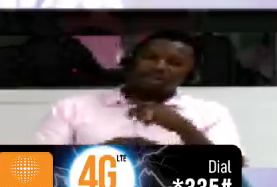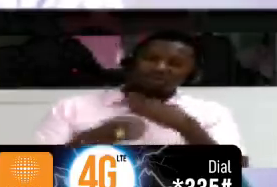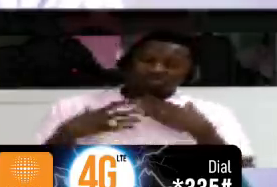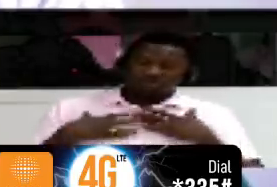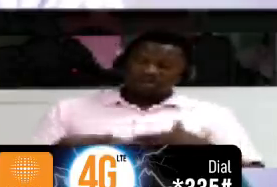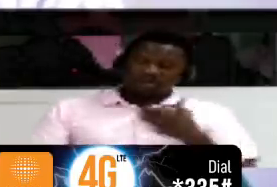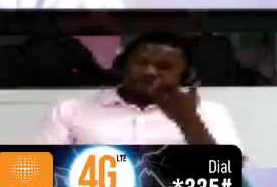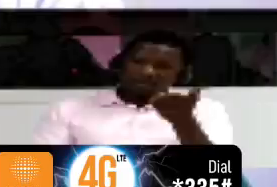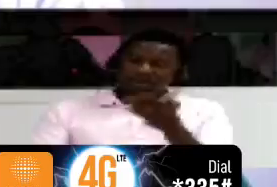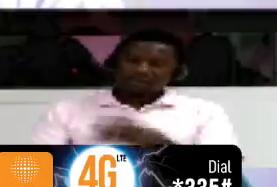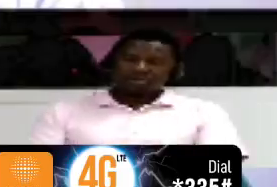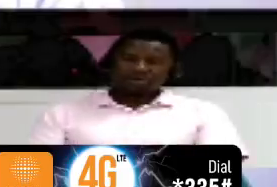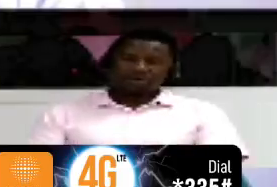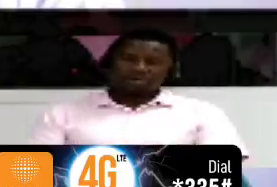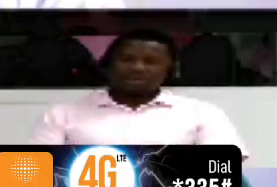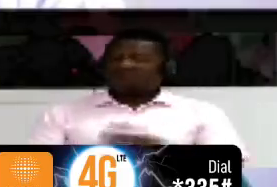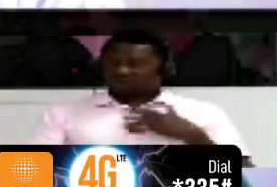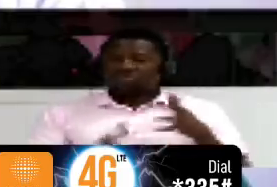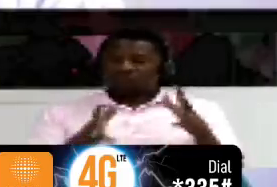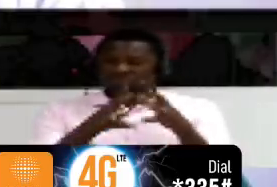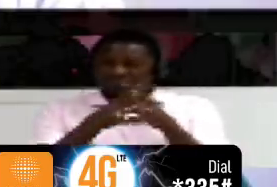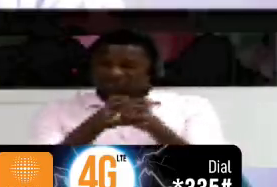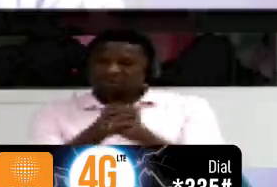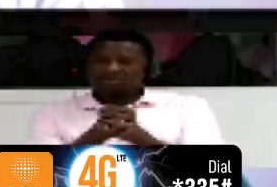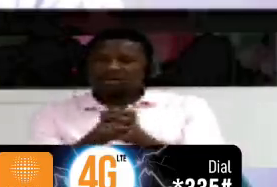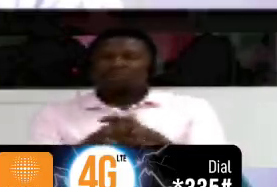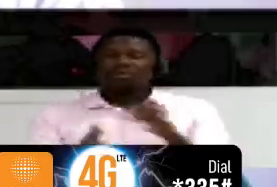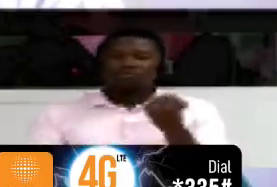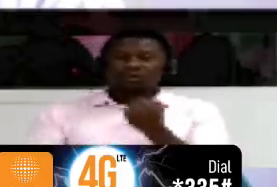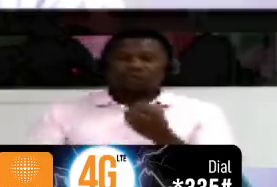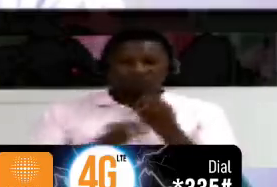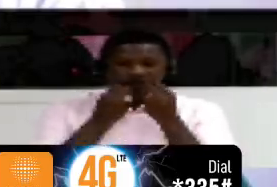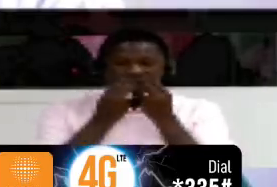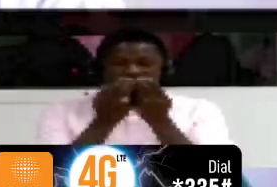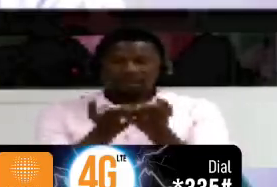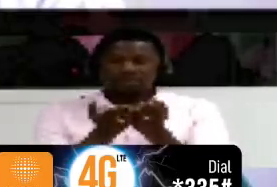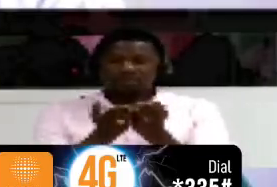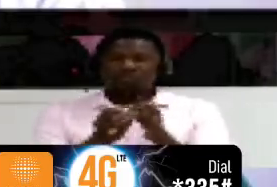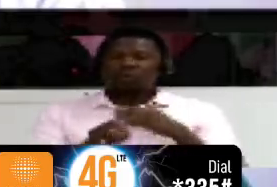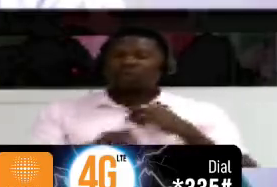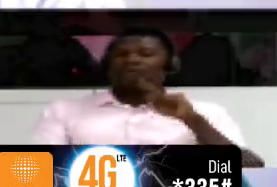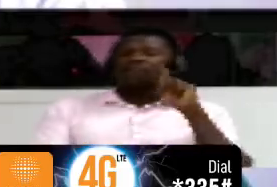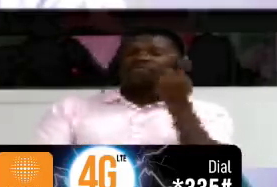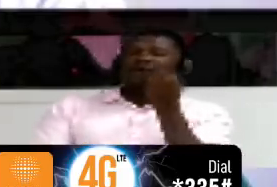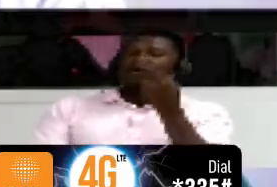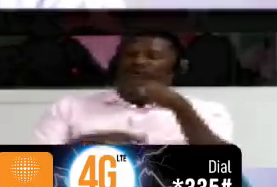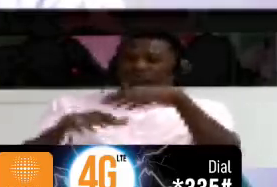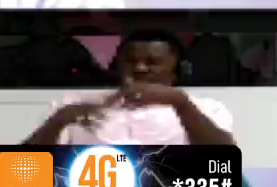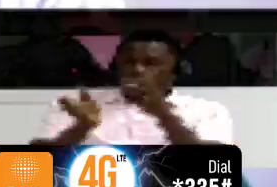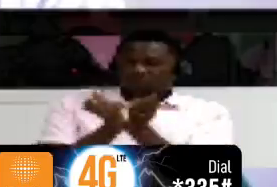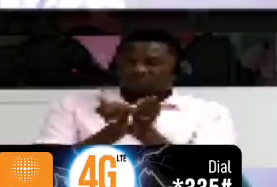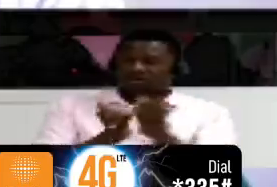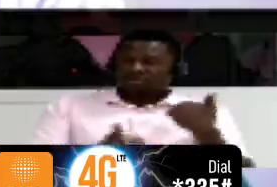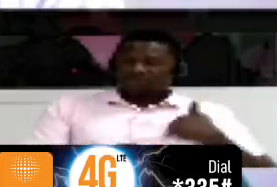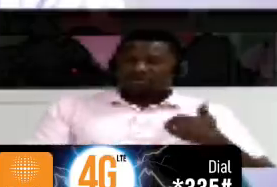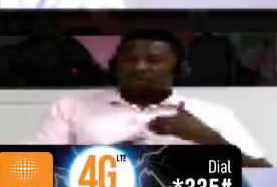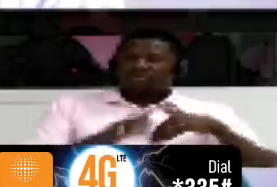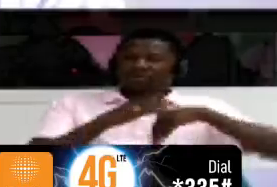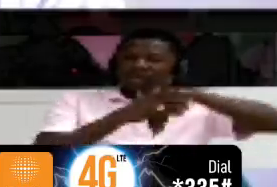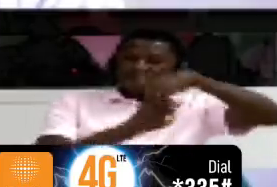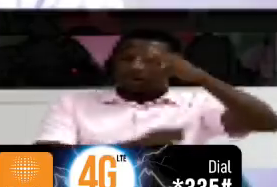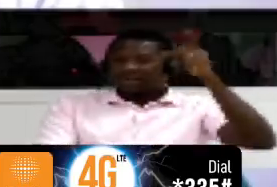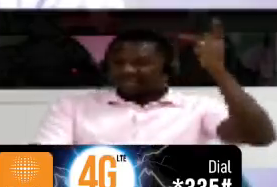It was cordial because I would say we were the first group of people